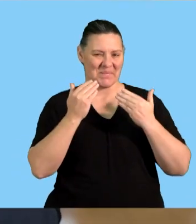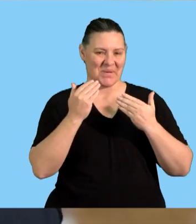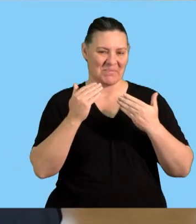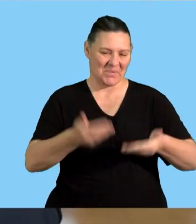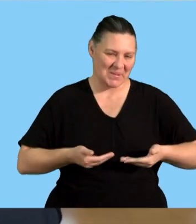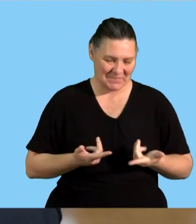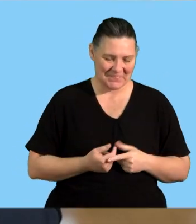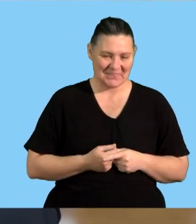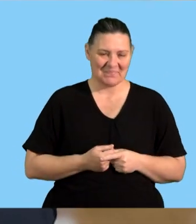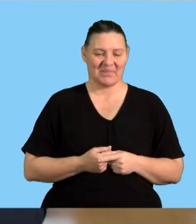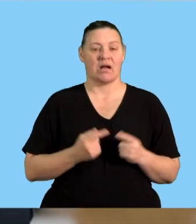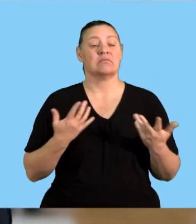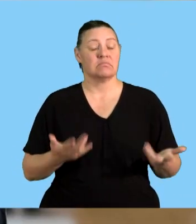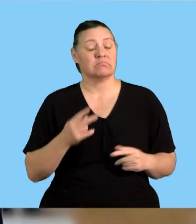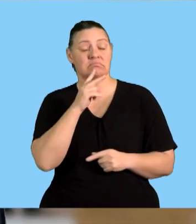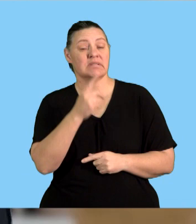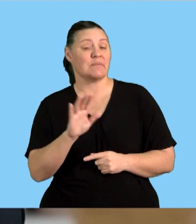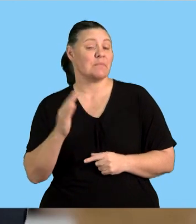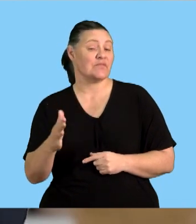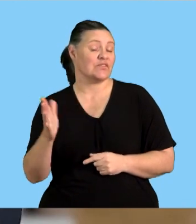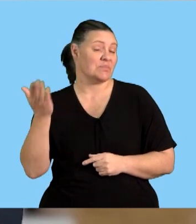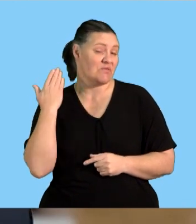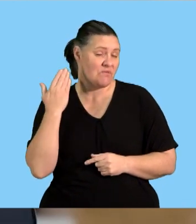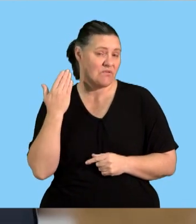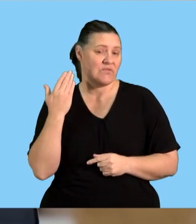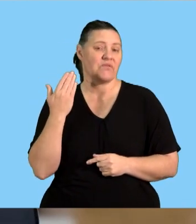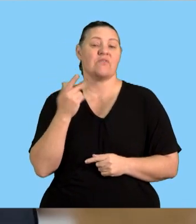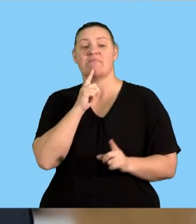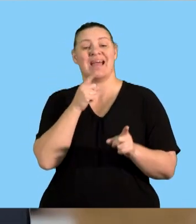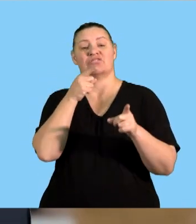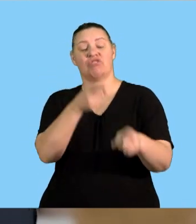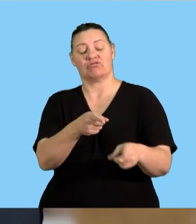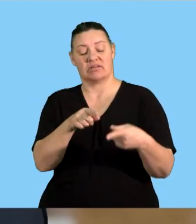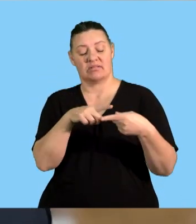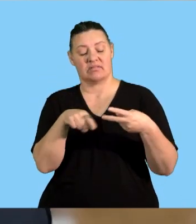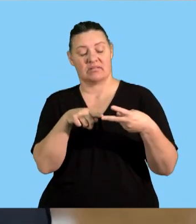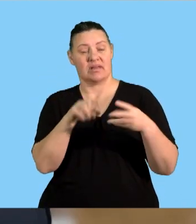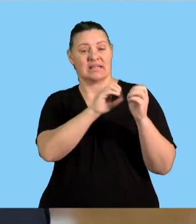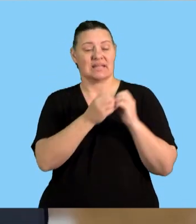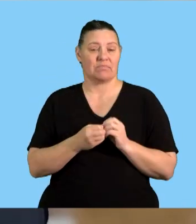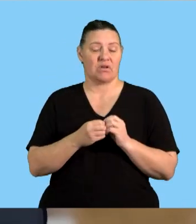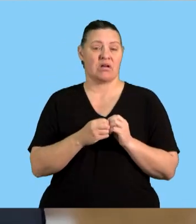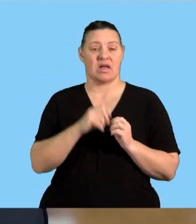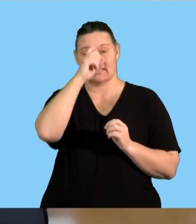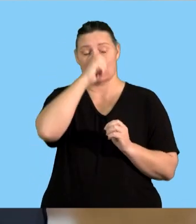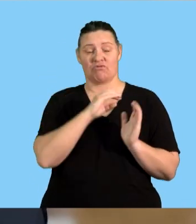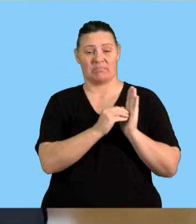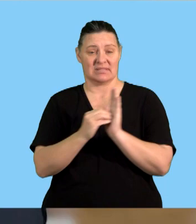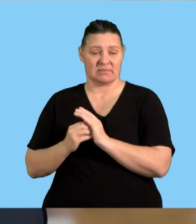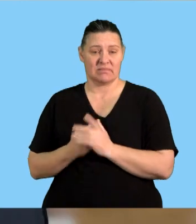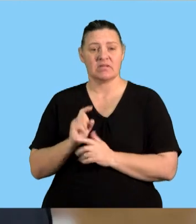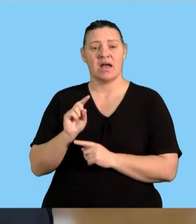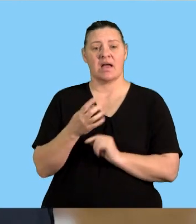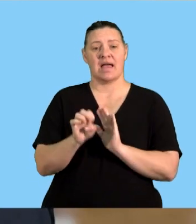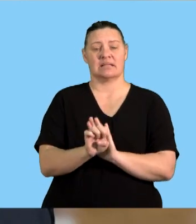Guys, welcome back after that short advert break. As I've indicated, our focus today is instruction and assembly diagrams. Now